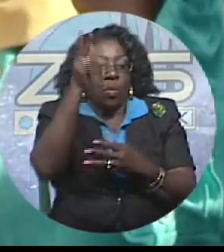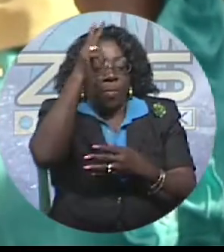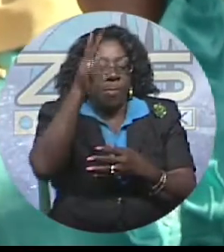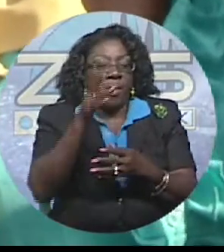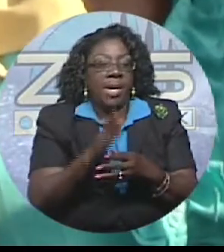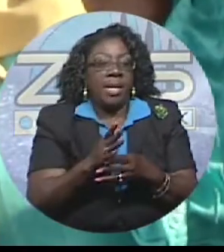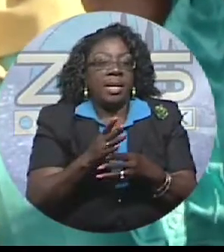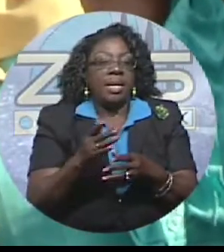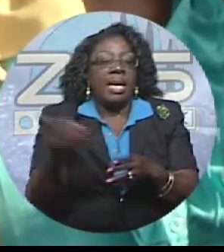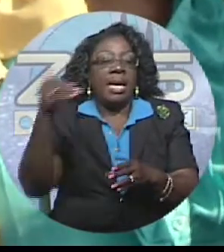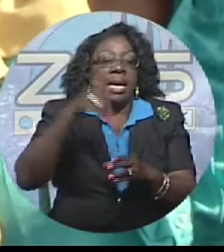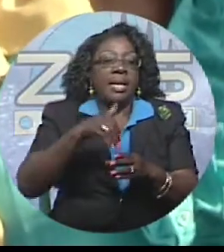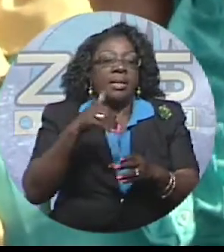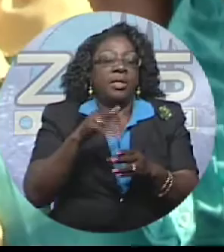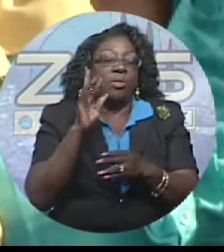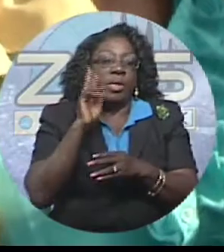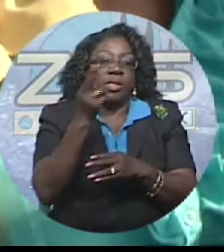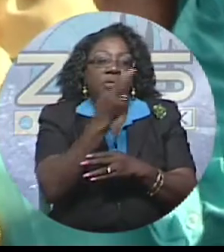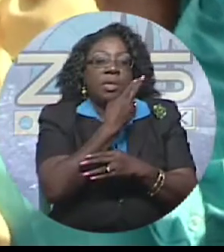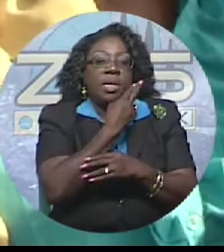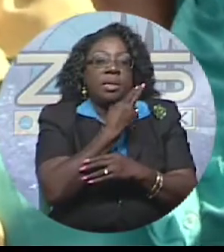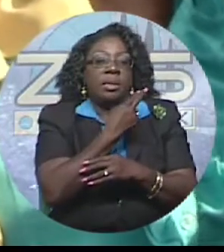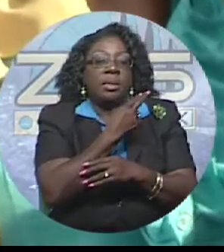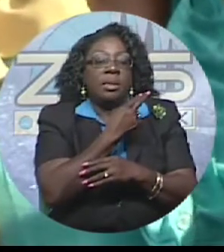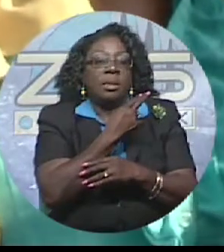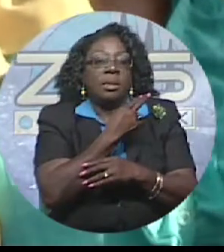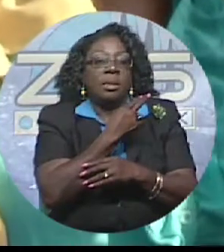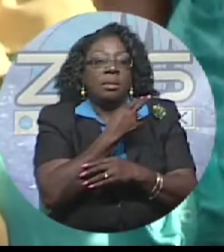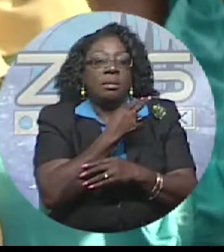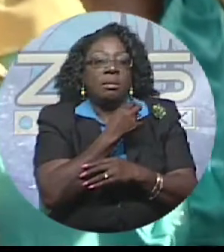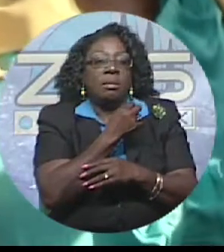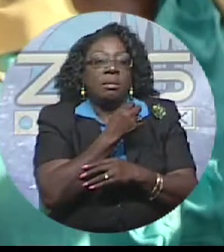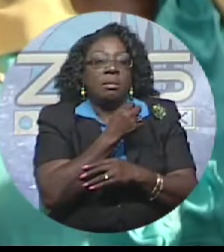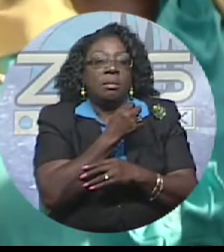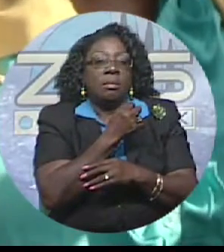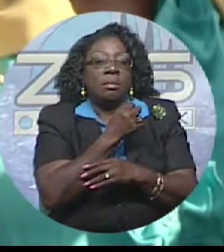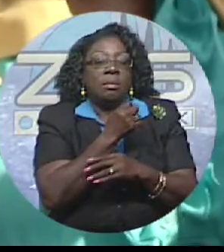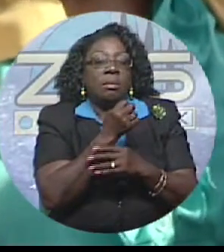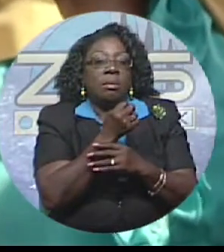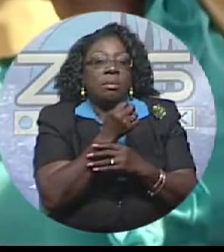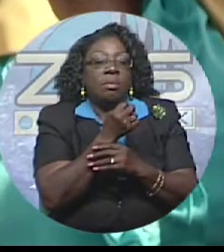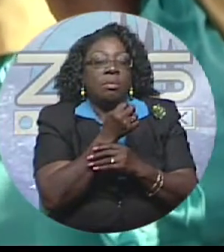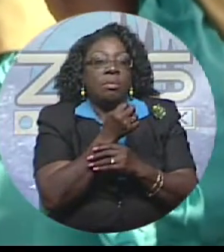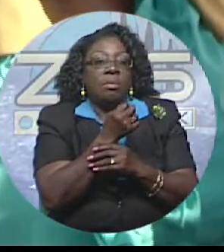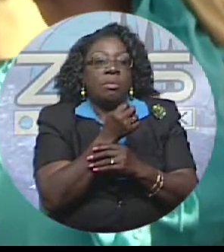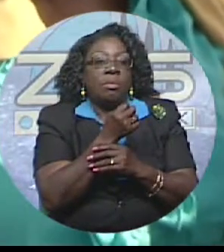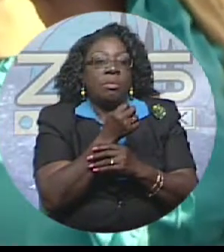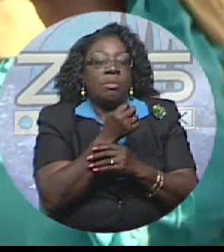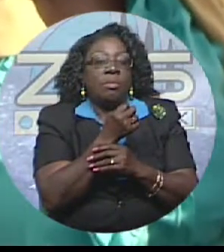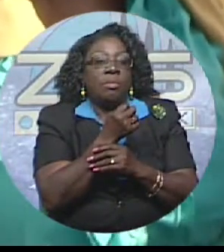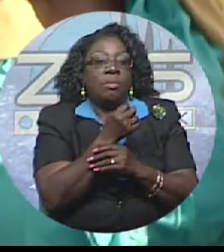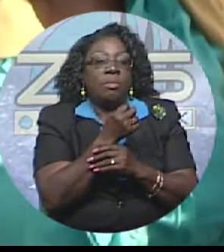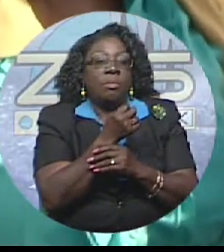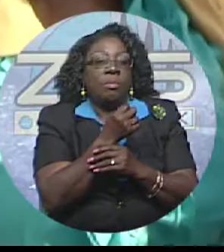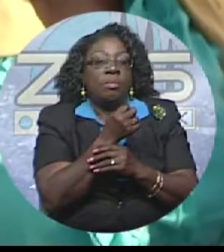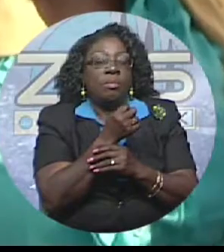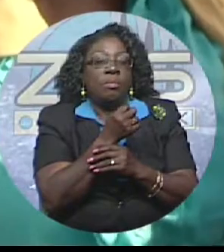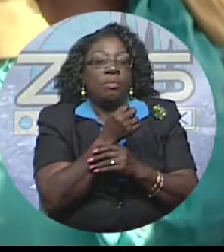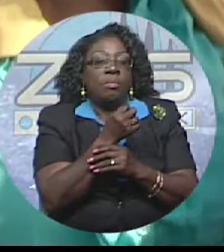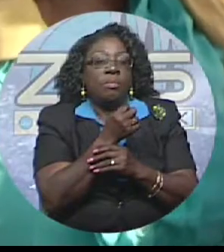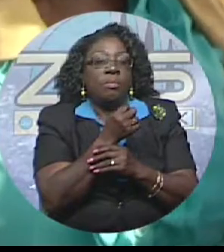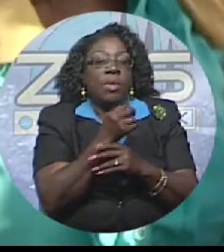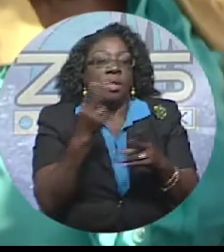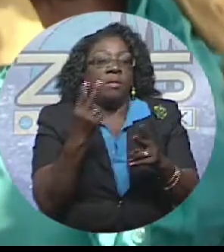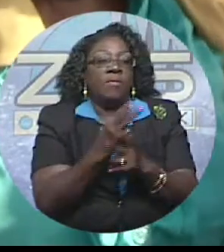inside. We're not certain as to what may have happened on the inside at this point, but the